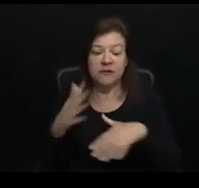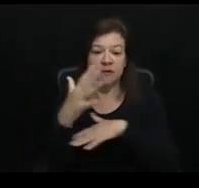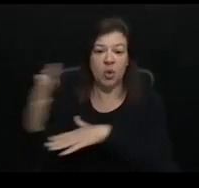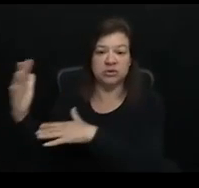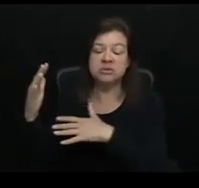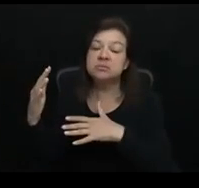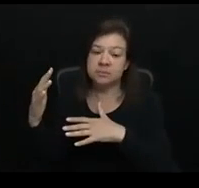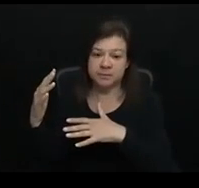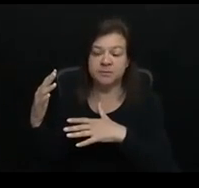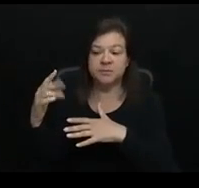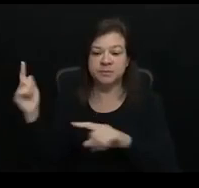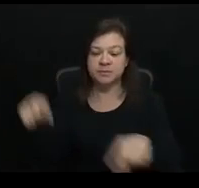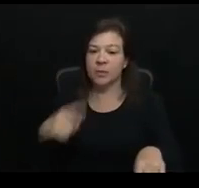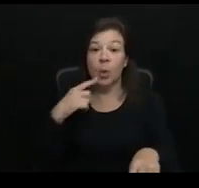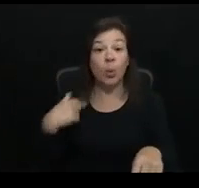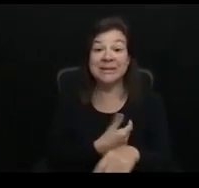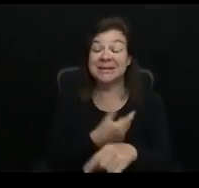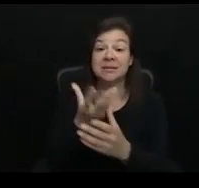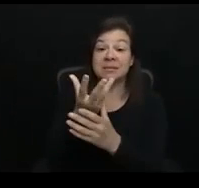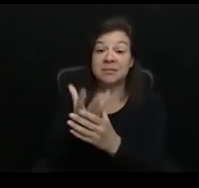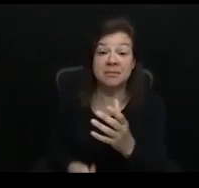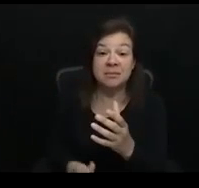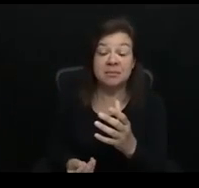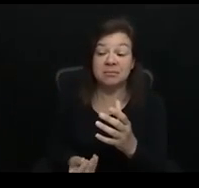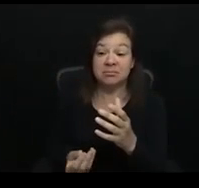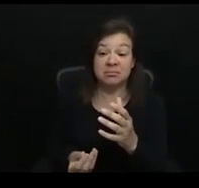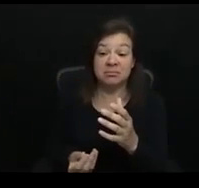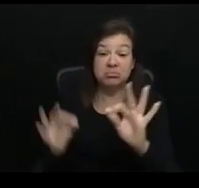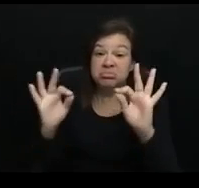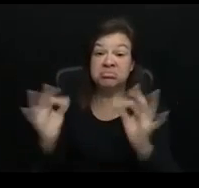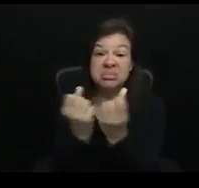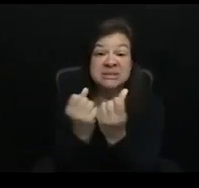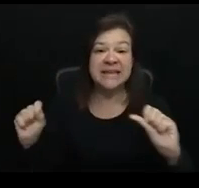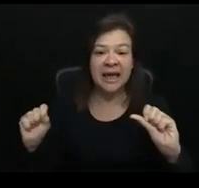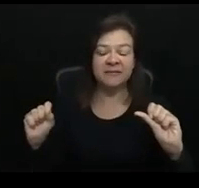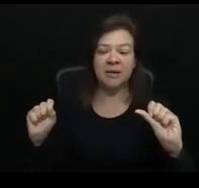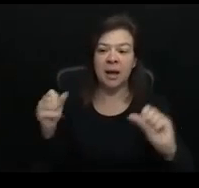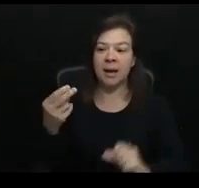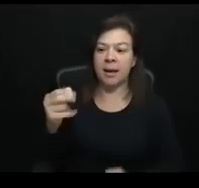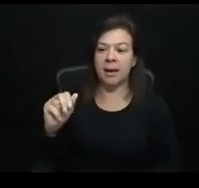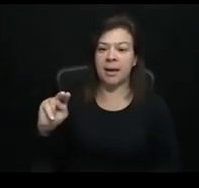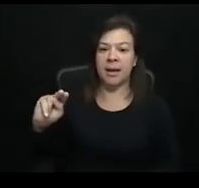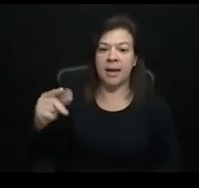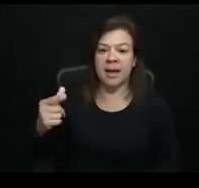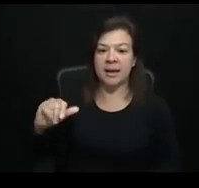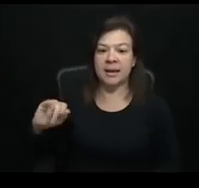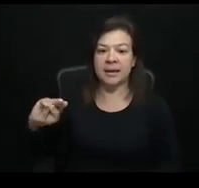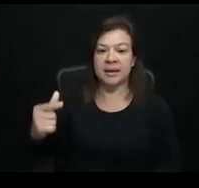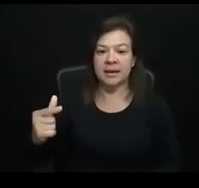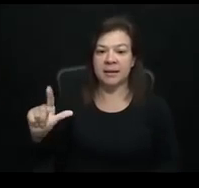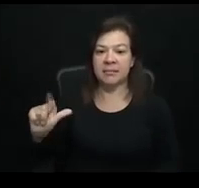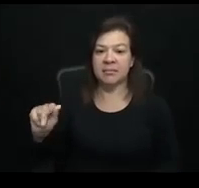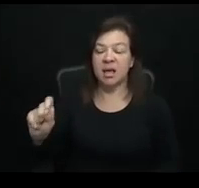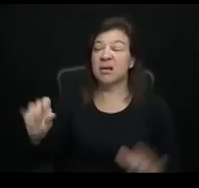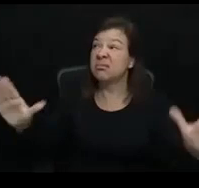we didn't lose Hanging Lake, and that was an act of God. So I really want to thank the firefighters. I